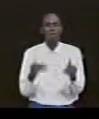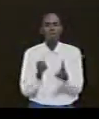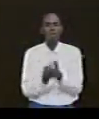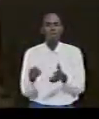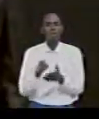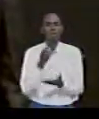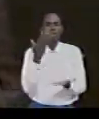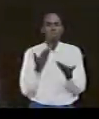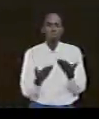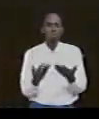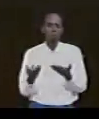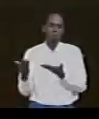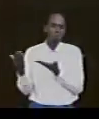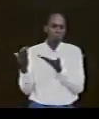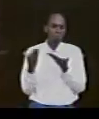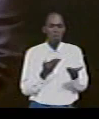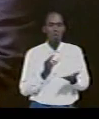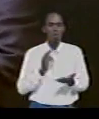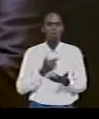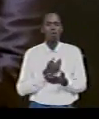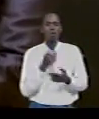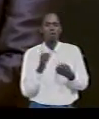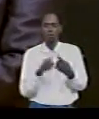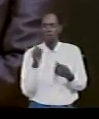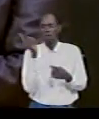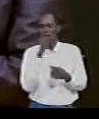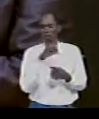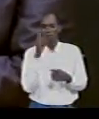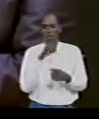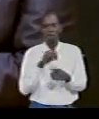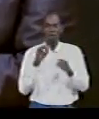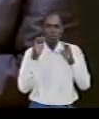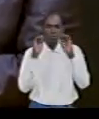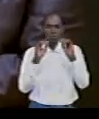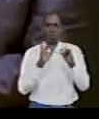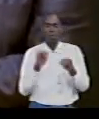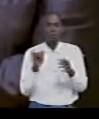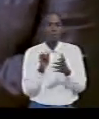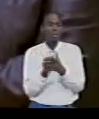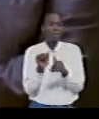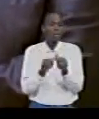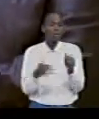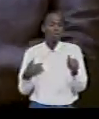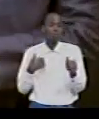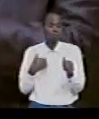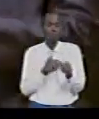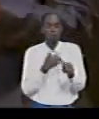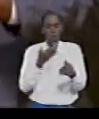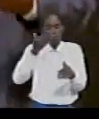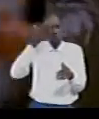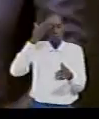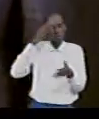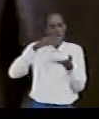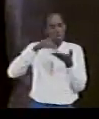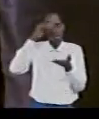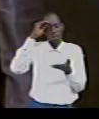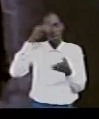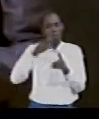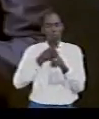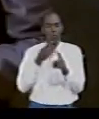to false doctrine, that everything we stood for in the word of the Lord, that we